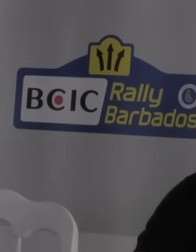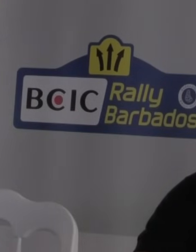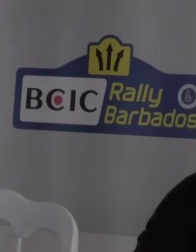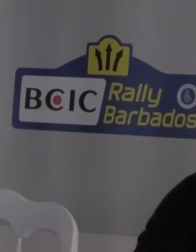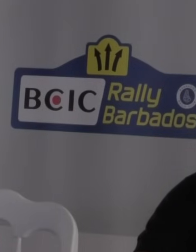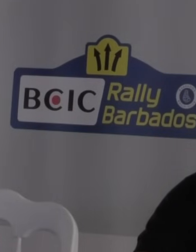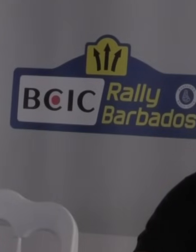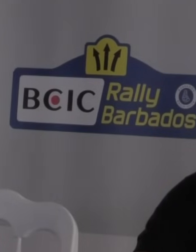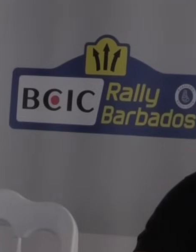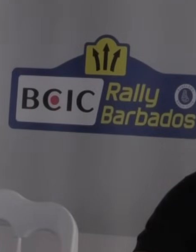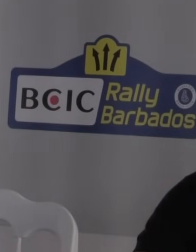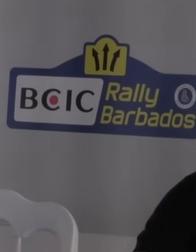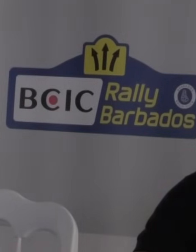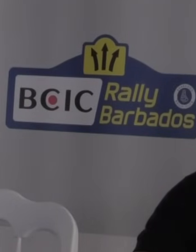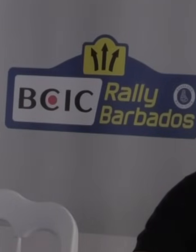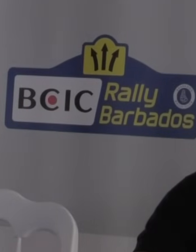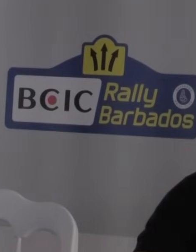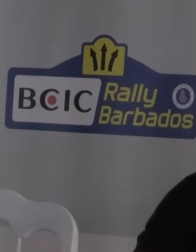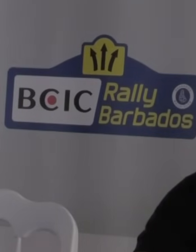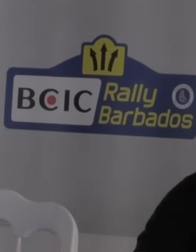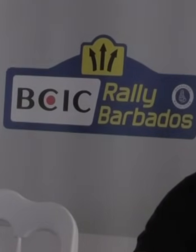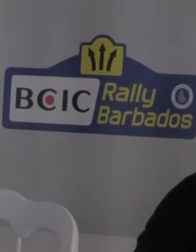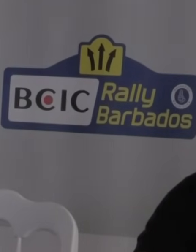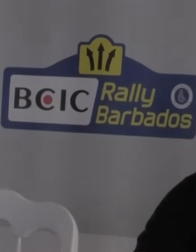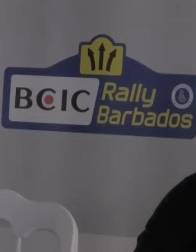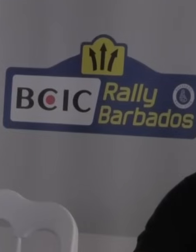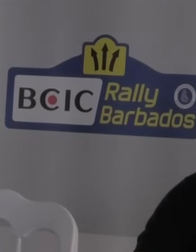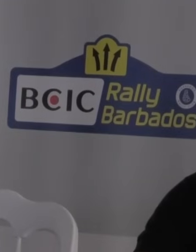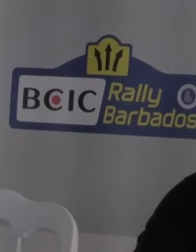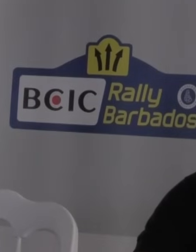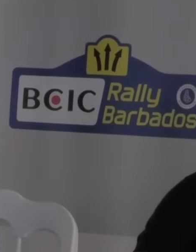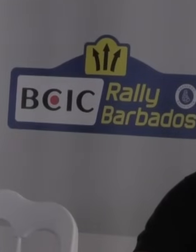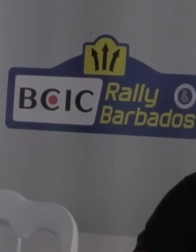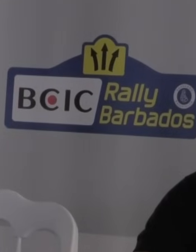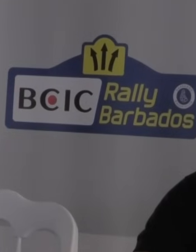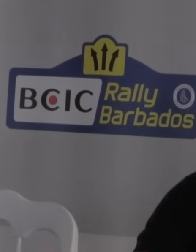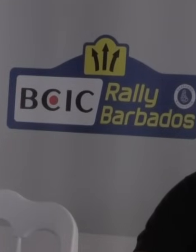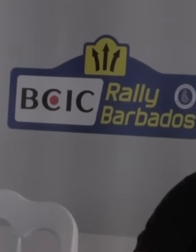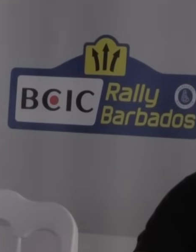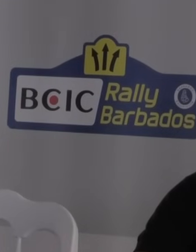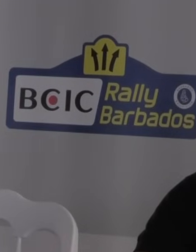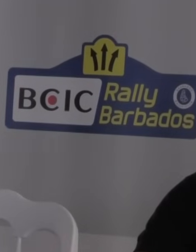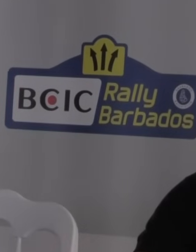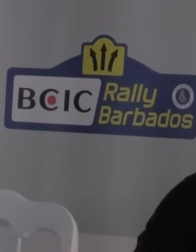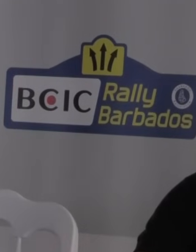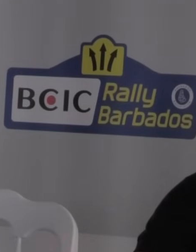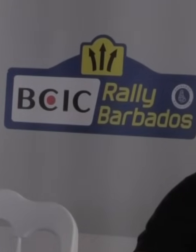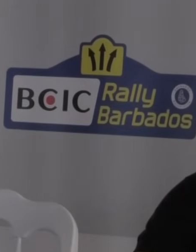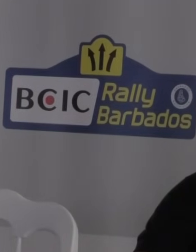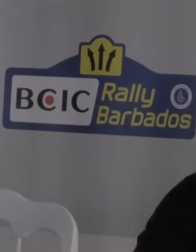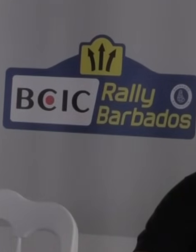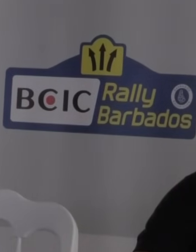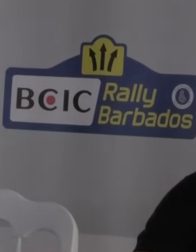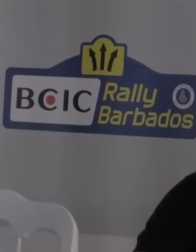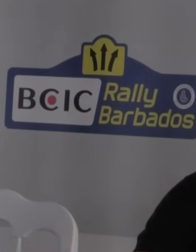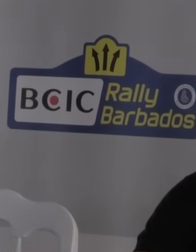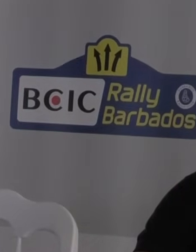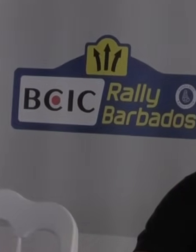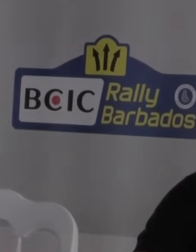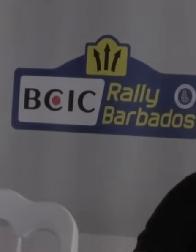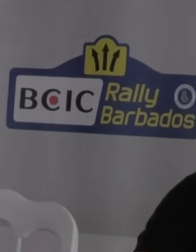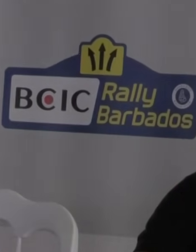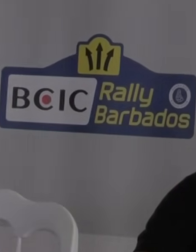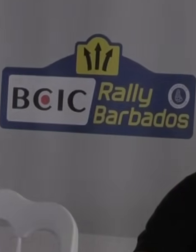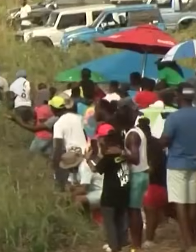The 8.1-kilometer Inchcape Kendall to St. John is the event's longest stage and will run 3 times on Saturday from Kendall all the way